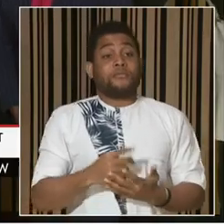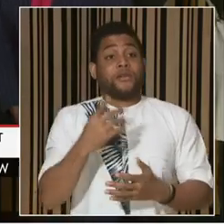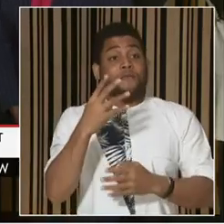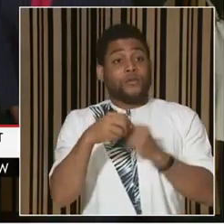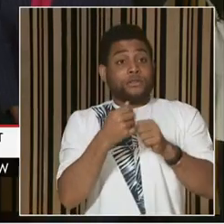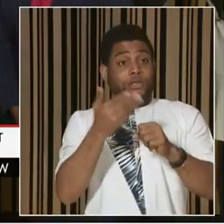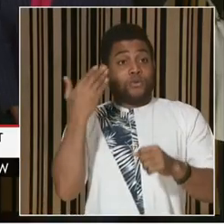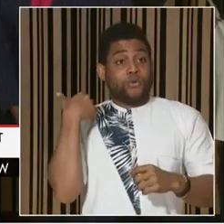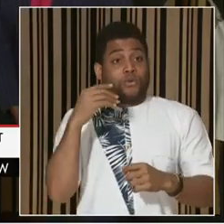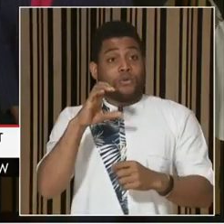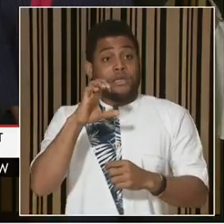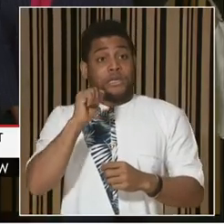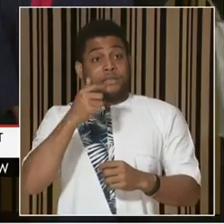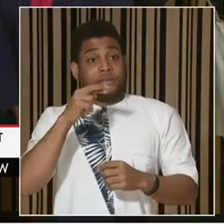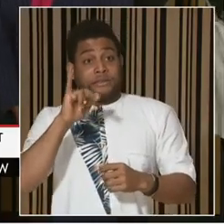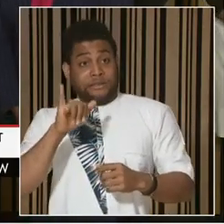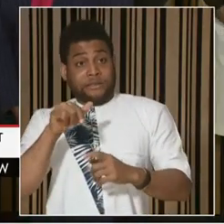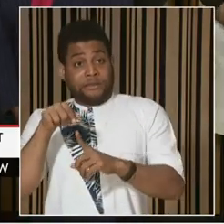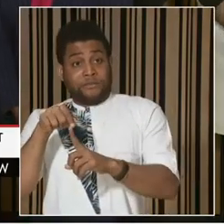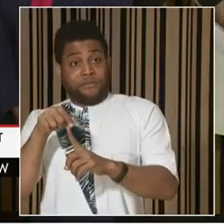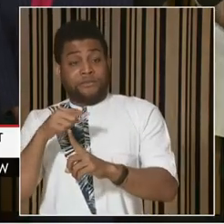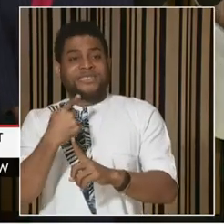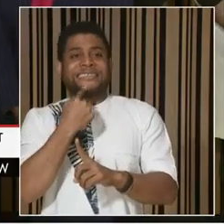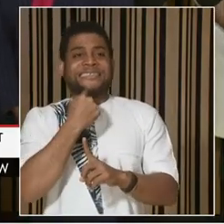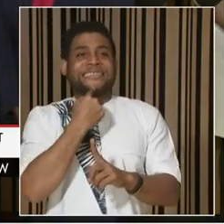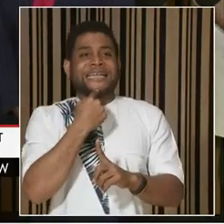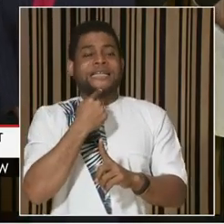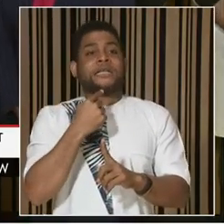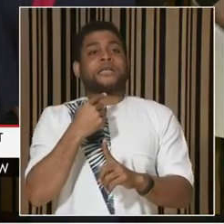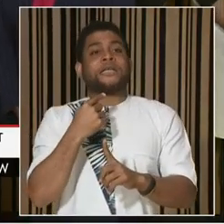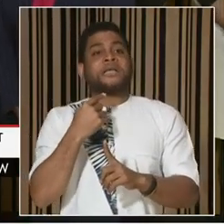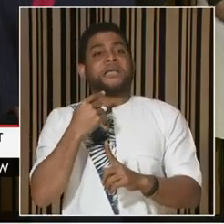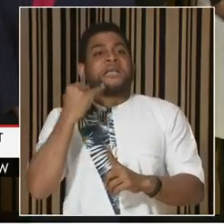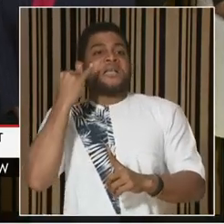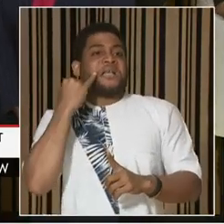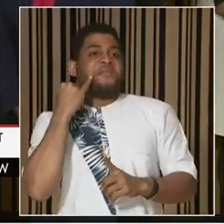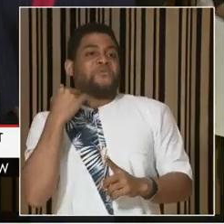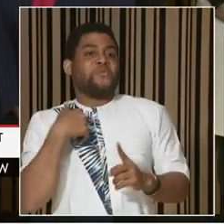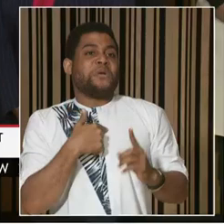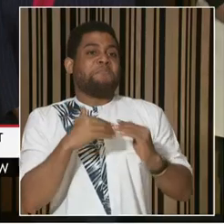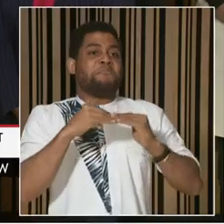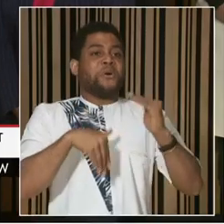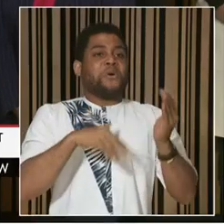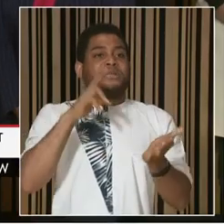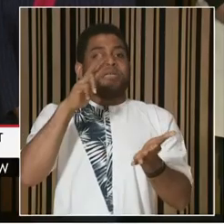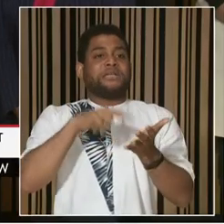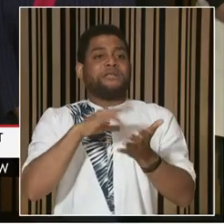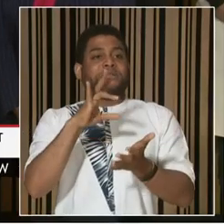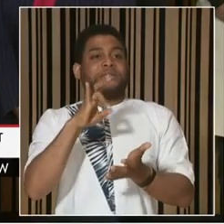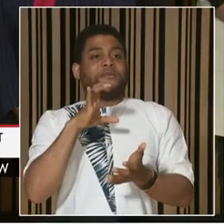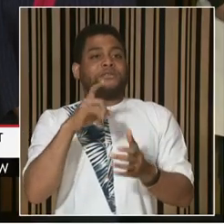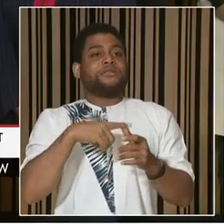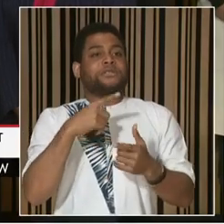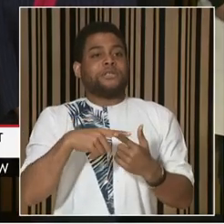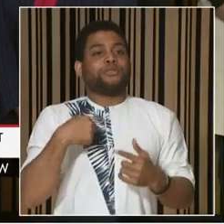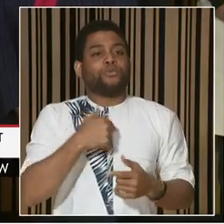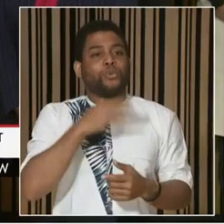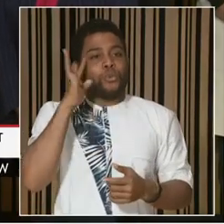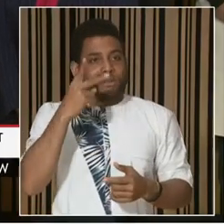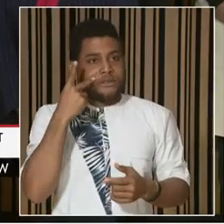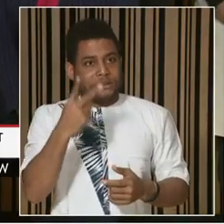but that's okay. She said we needed, if we got below 3,700, then we would see a